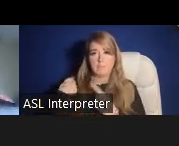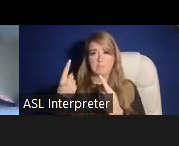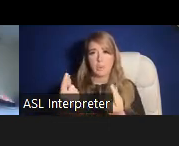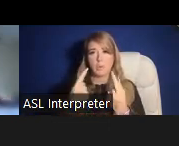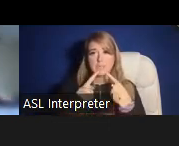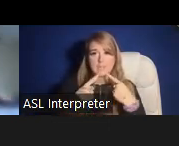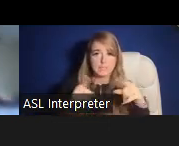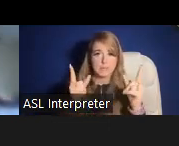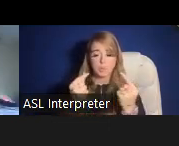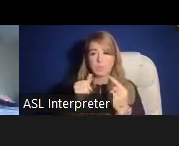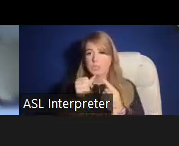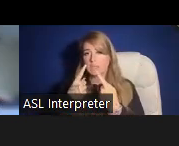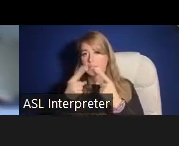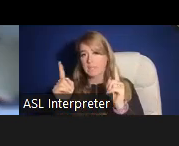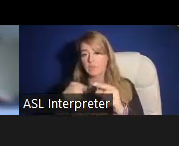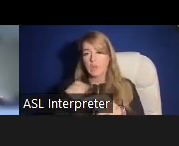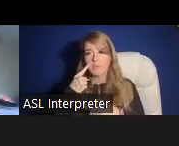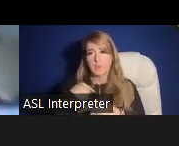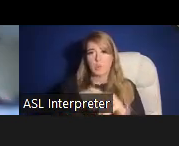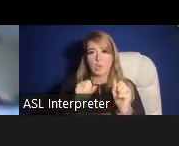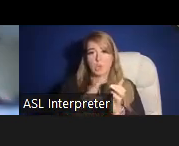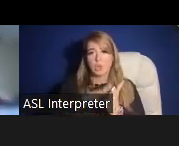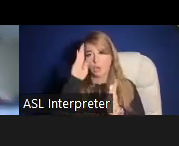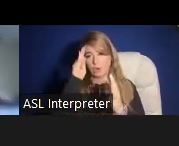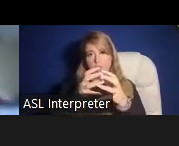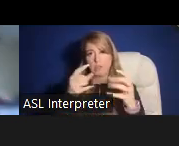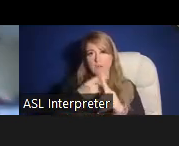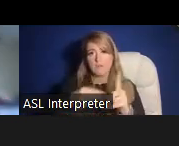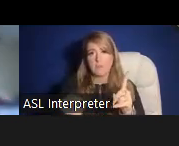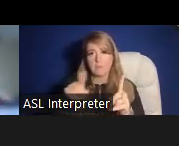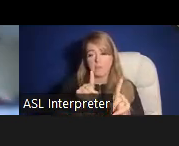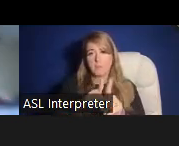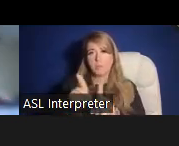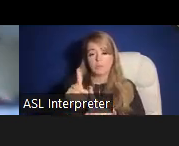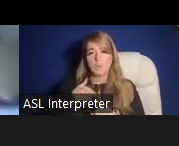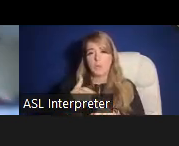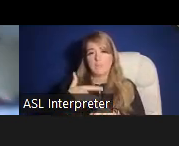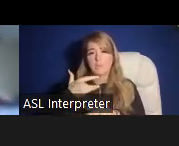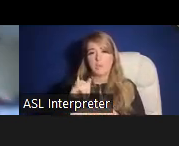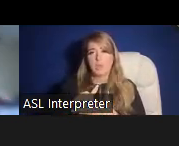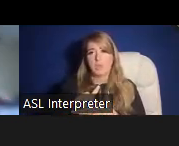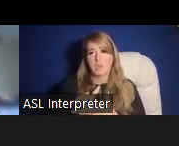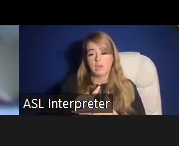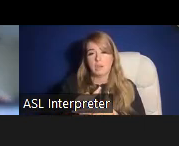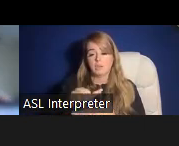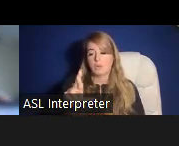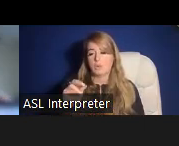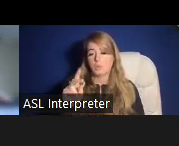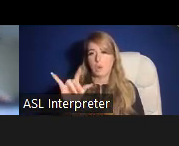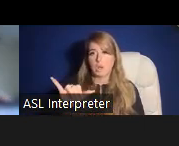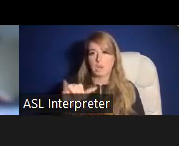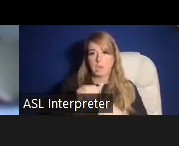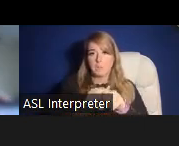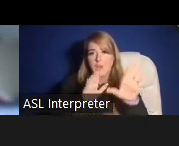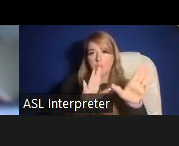what hasn't. I think we could learn a lot from them. And I also feel Rocky Mountain Crisis